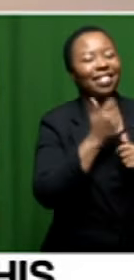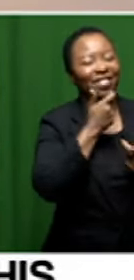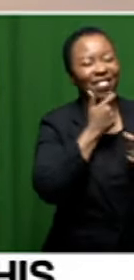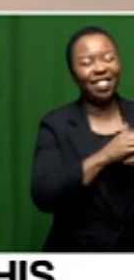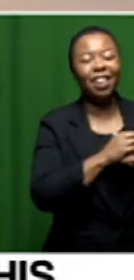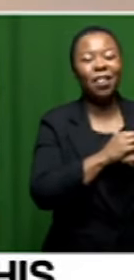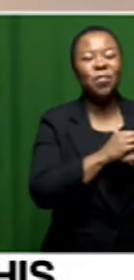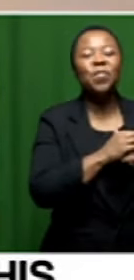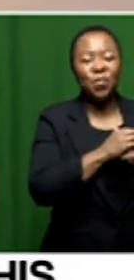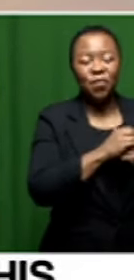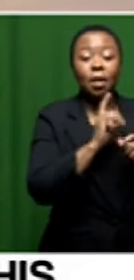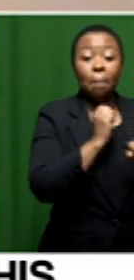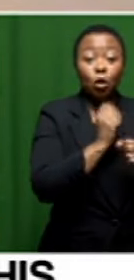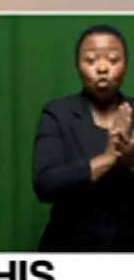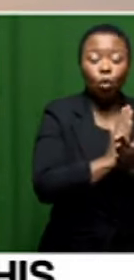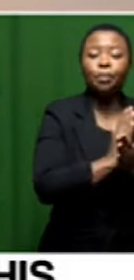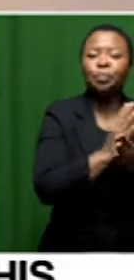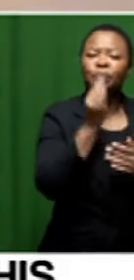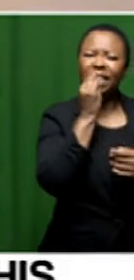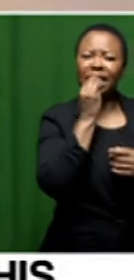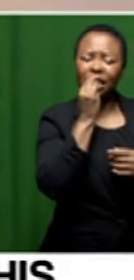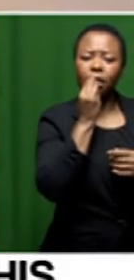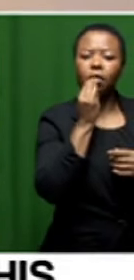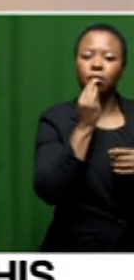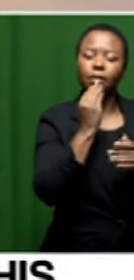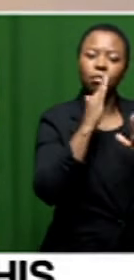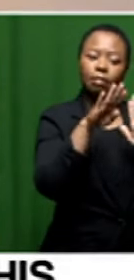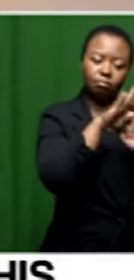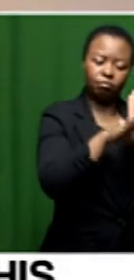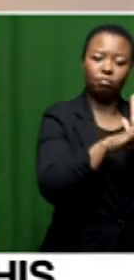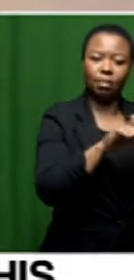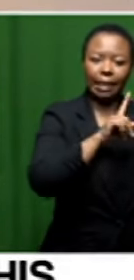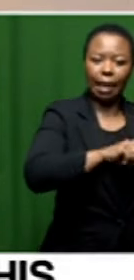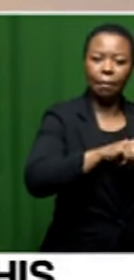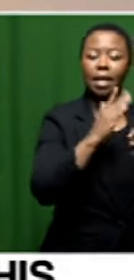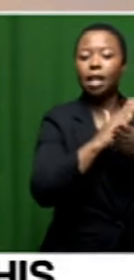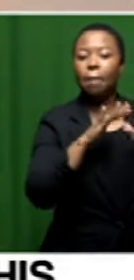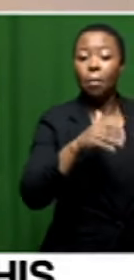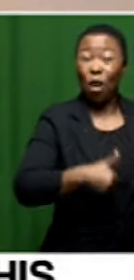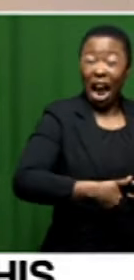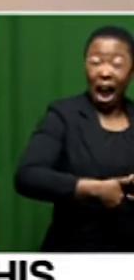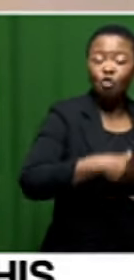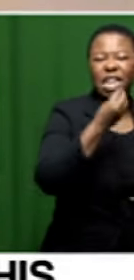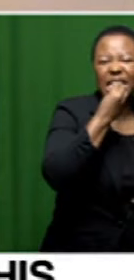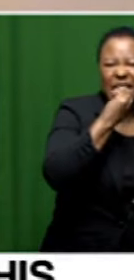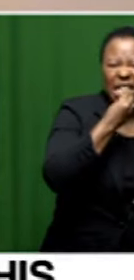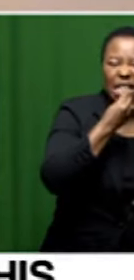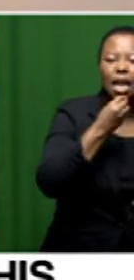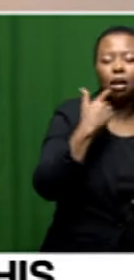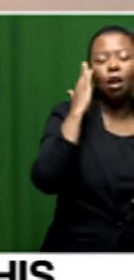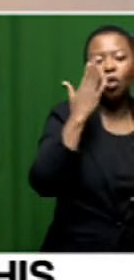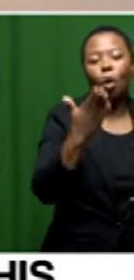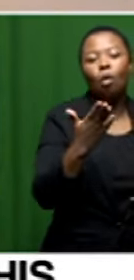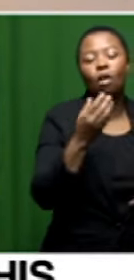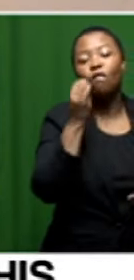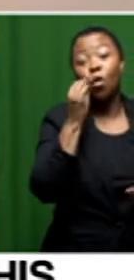And make sure that you eat when you must eat. You know, many people only eat when they are hungry. And, of course, I'm talking about those that have